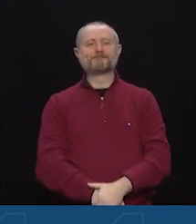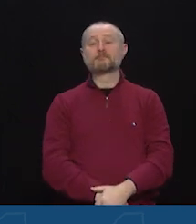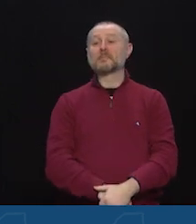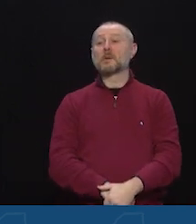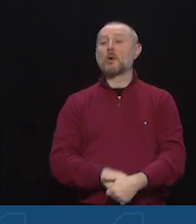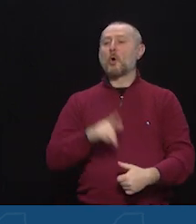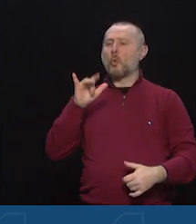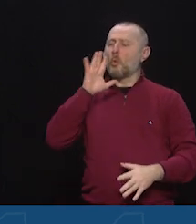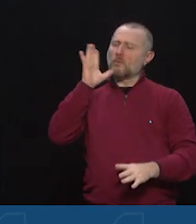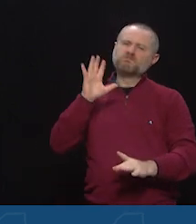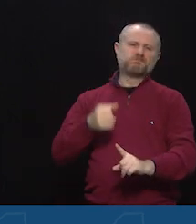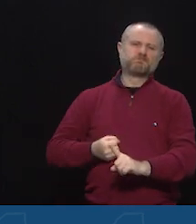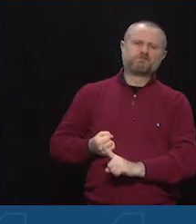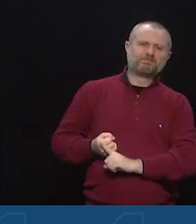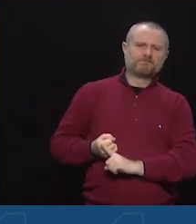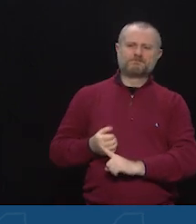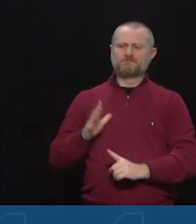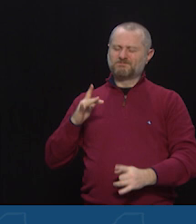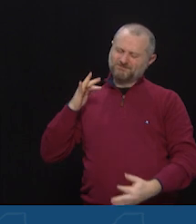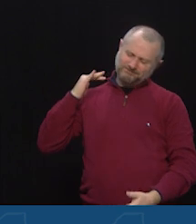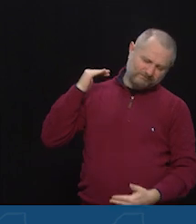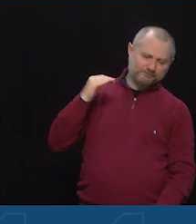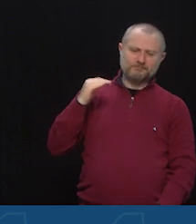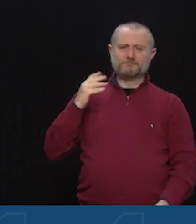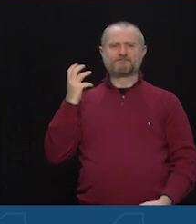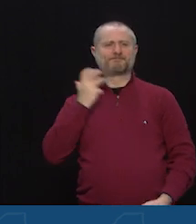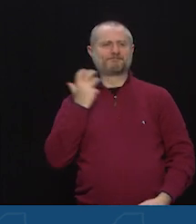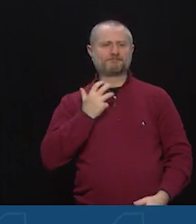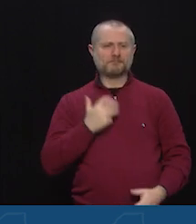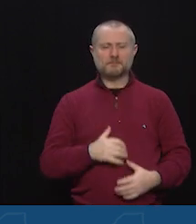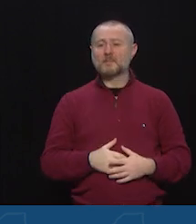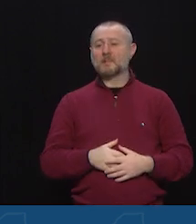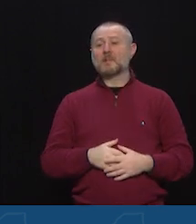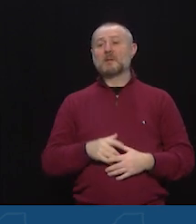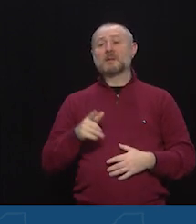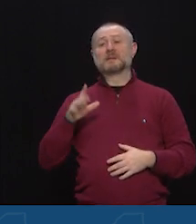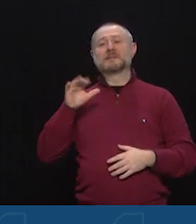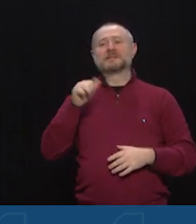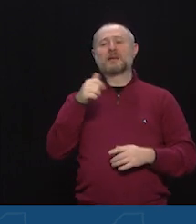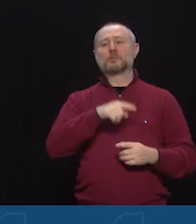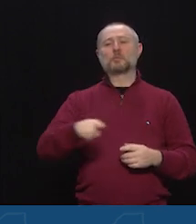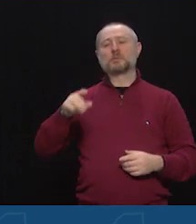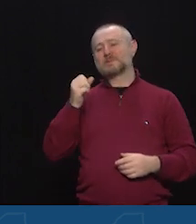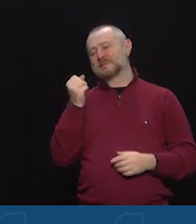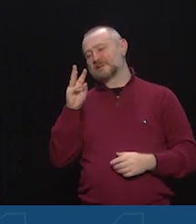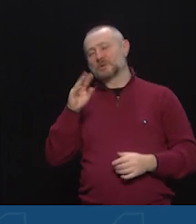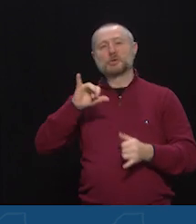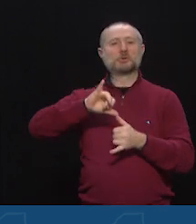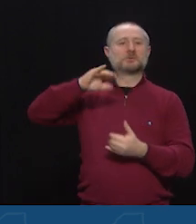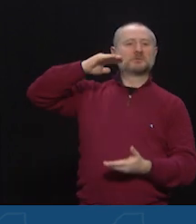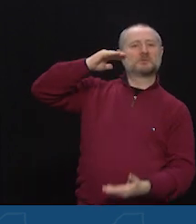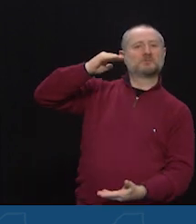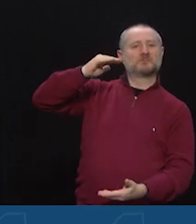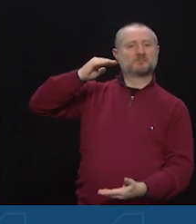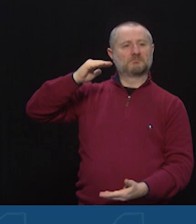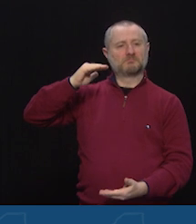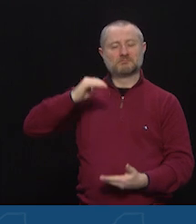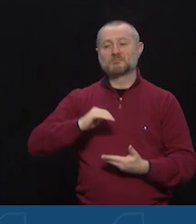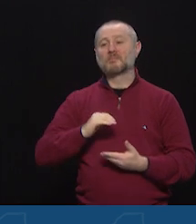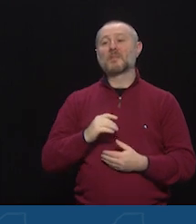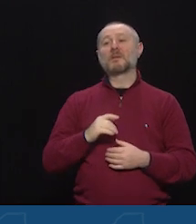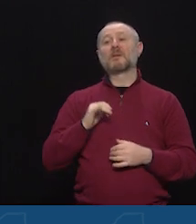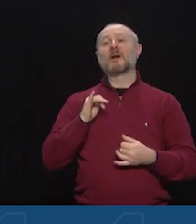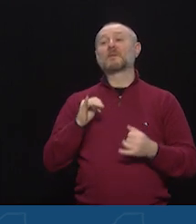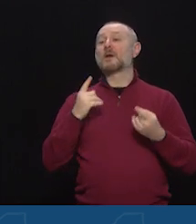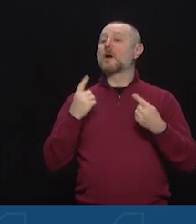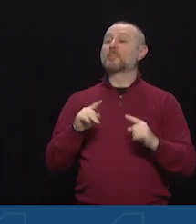hit. So 10 to 16 inches across Long Island, and it's also comes down. If that happens over a course of a few days, you can handle it.